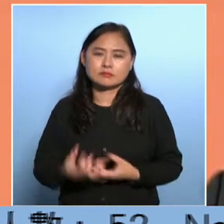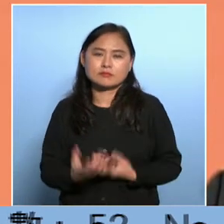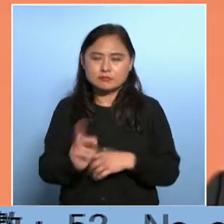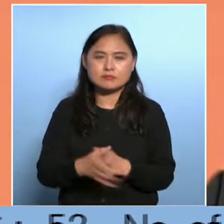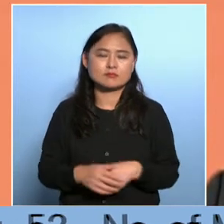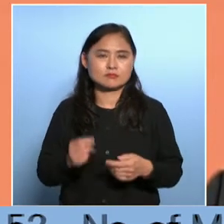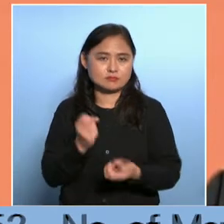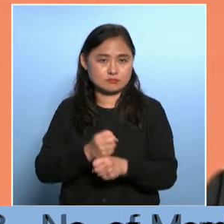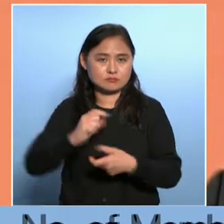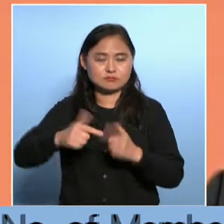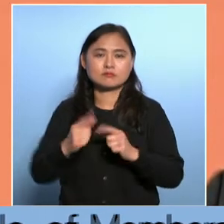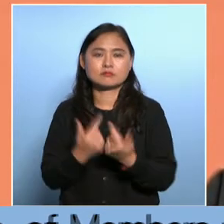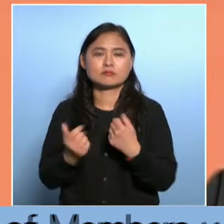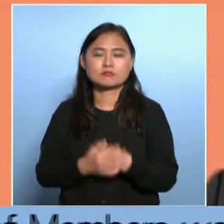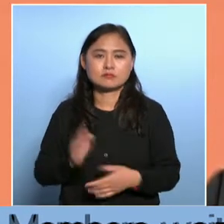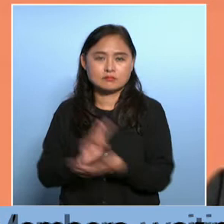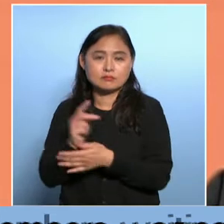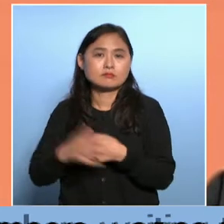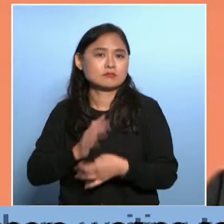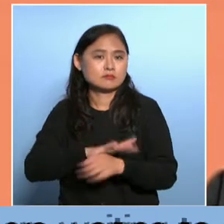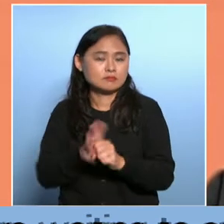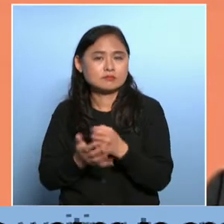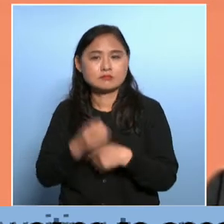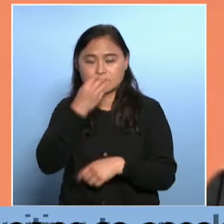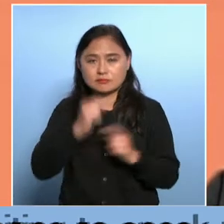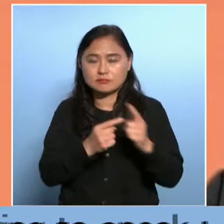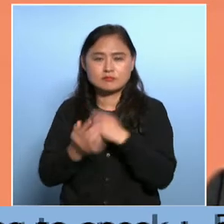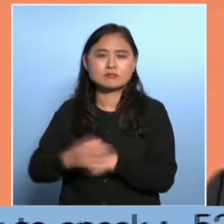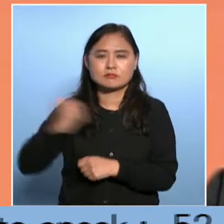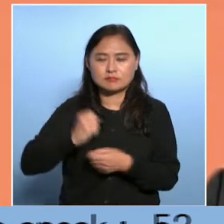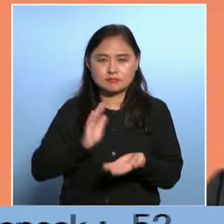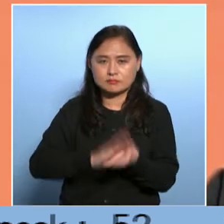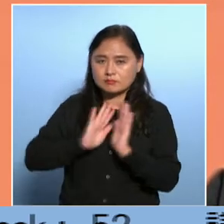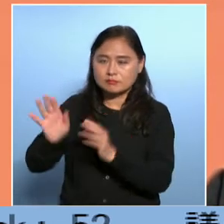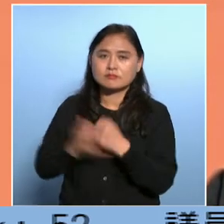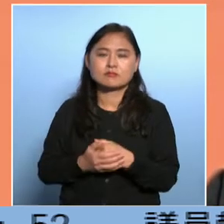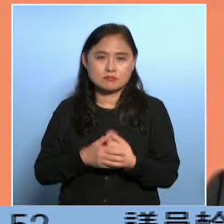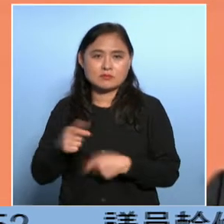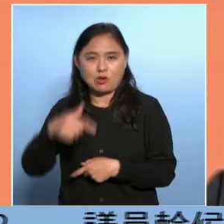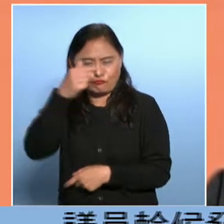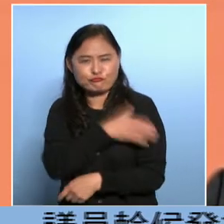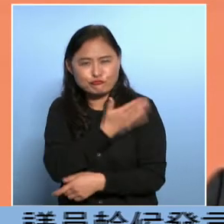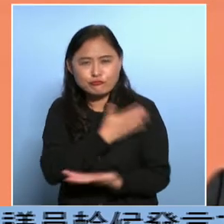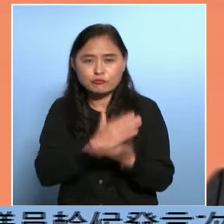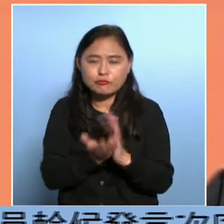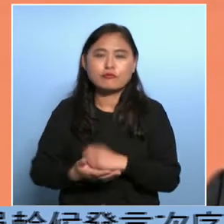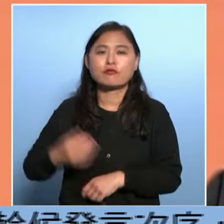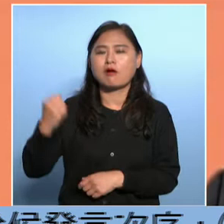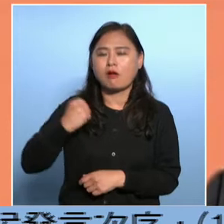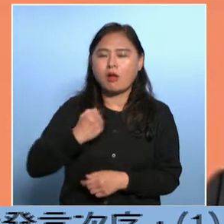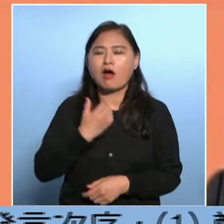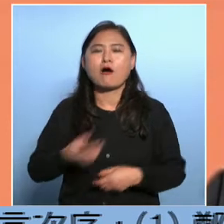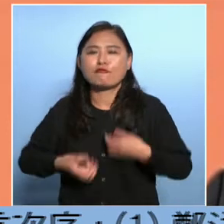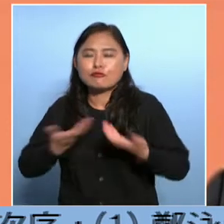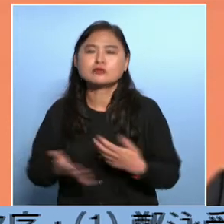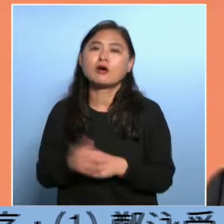about coming out, emerging from the epidemic. I think it is a most timely debate. In the past 2 years or so, we have been working